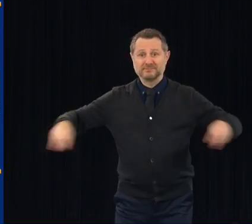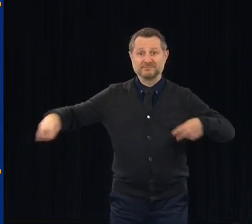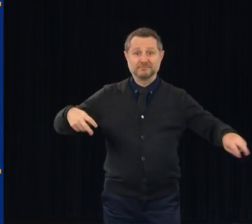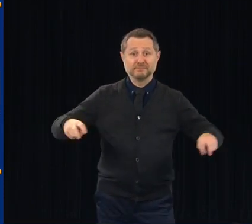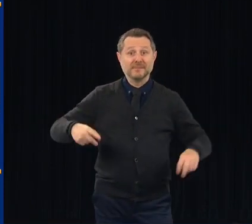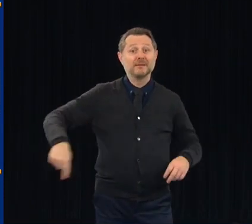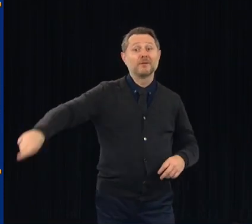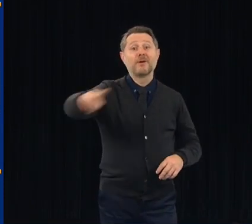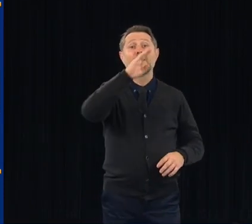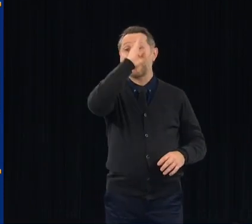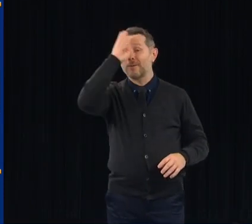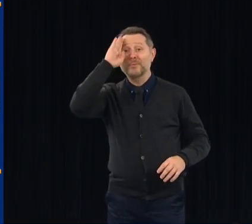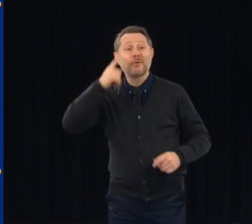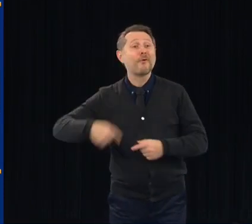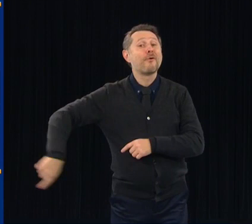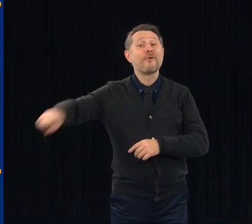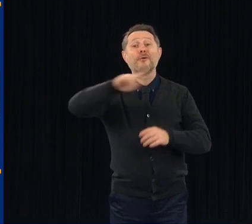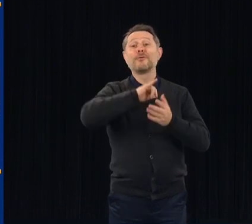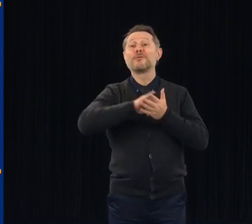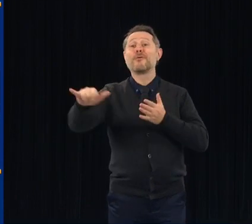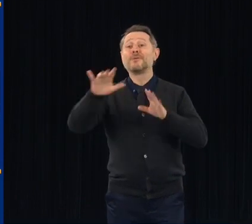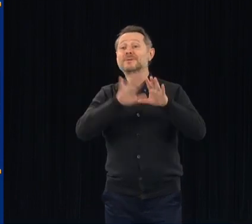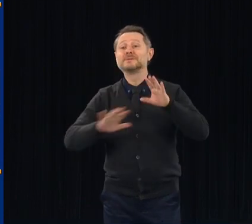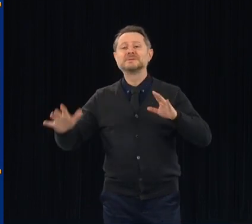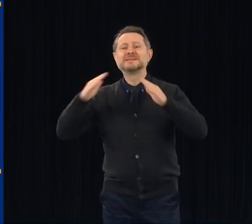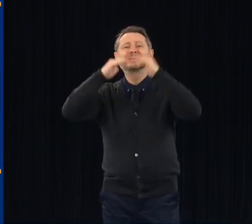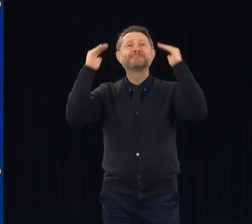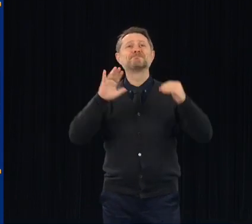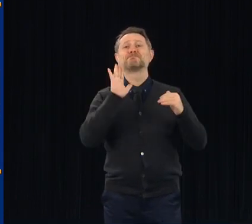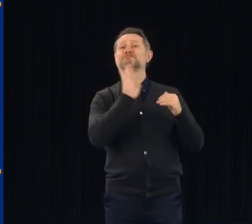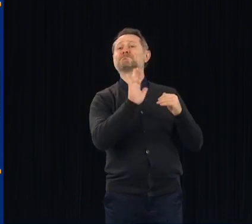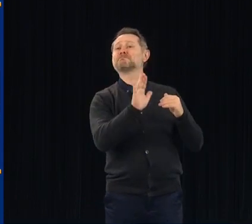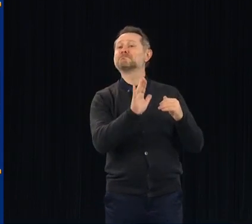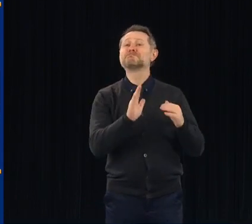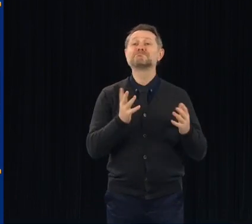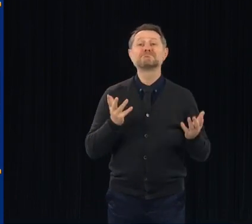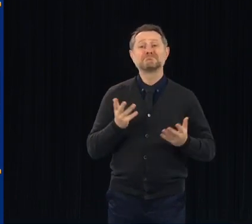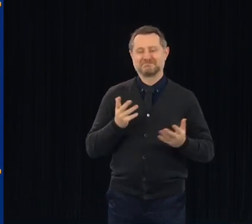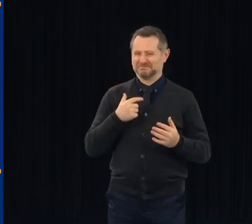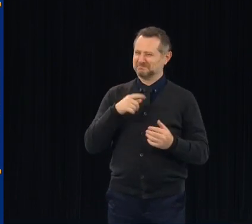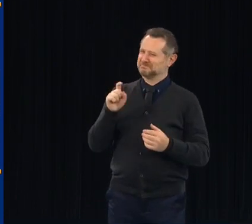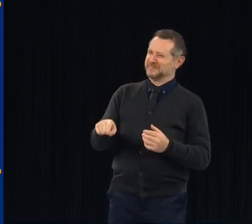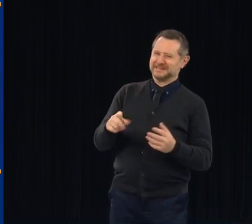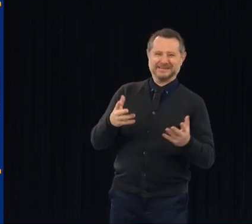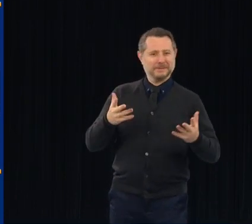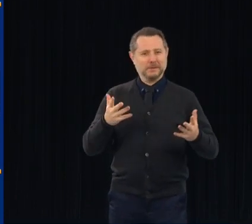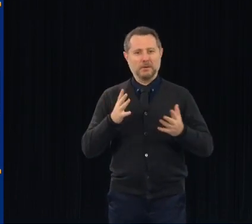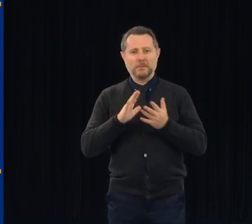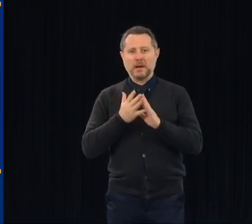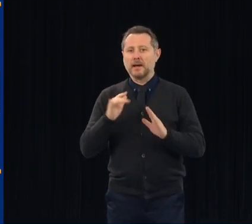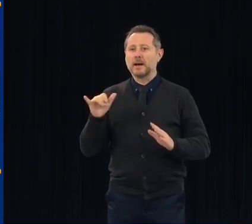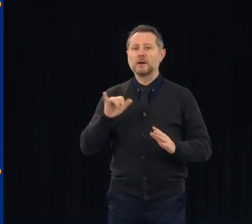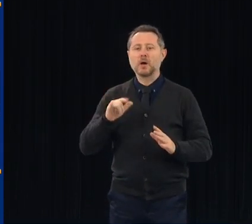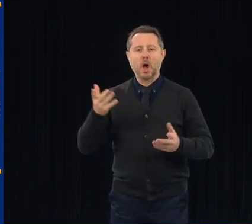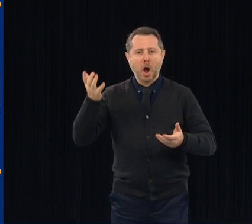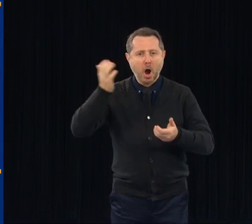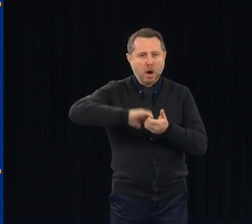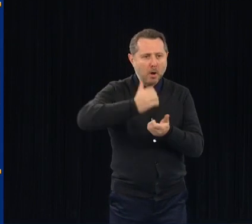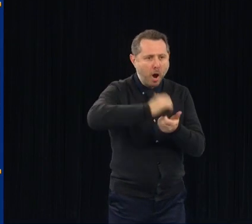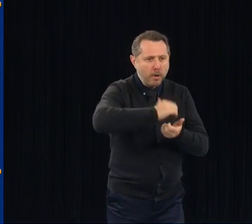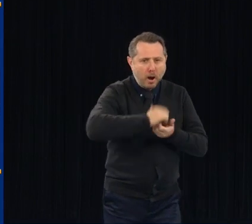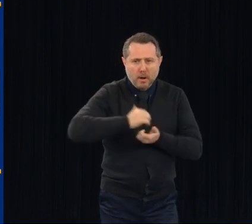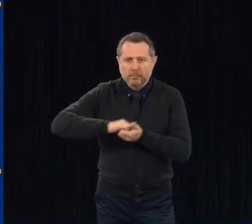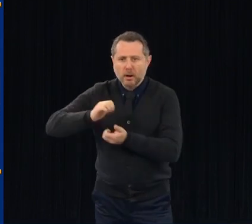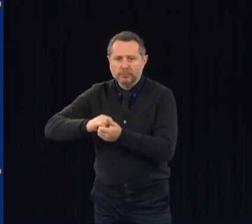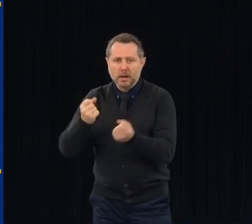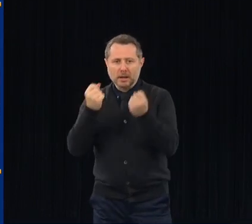hospital networks, some hospitals are in networks, and we work together as one system,